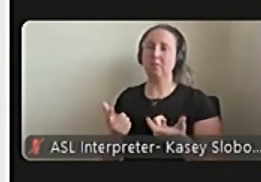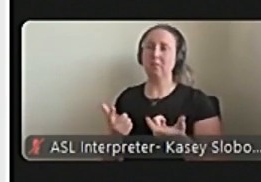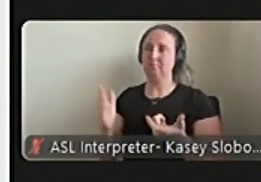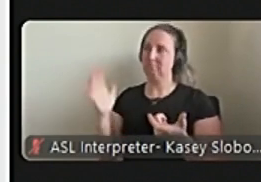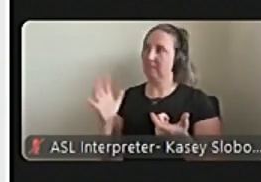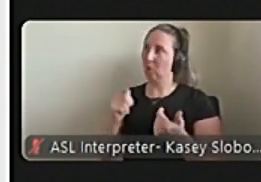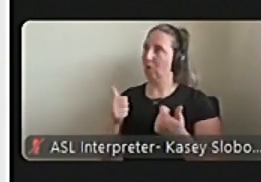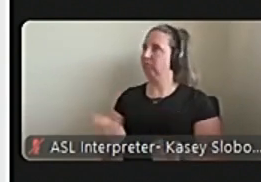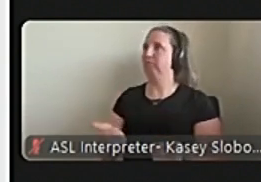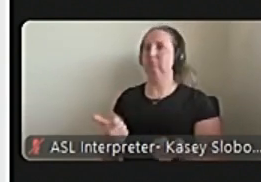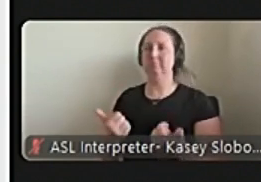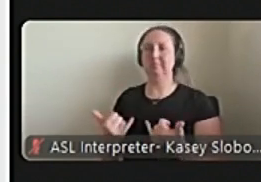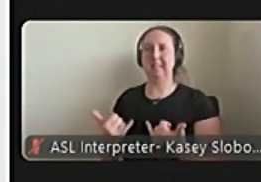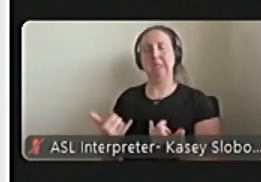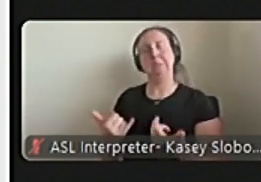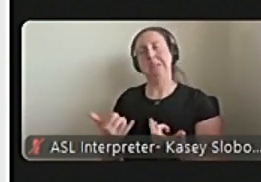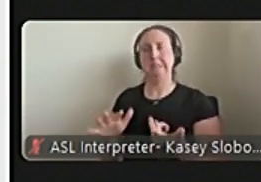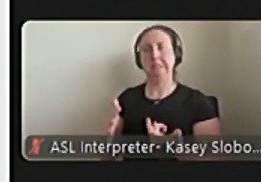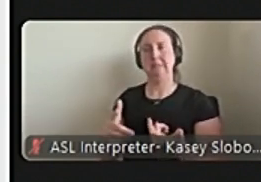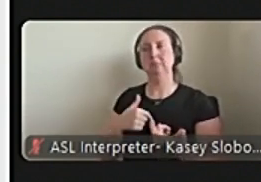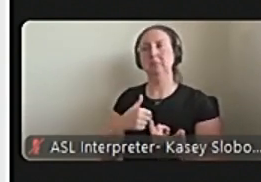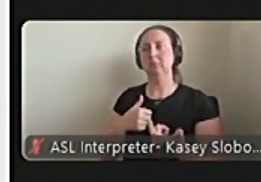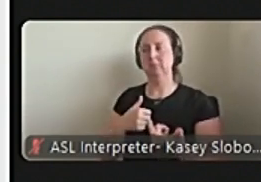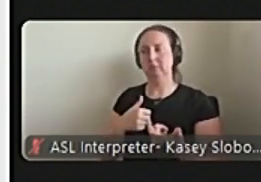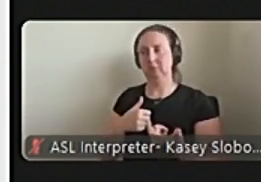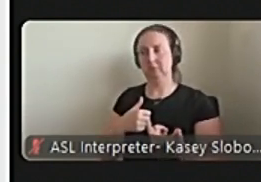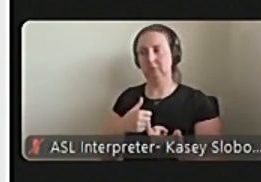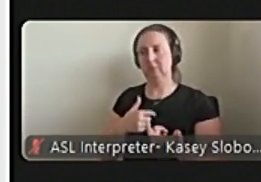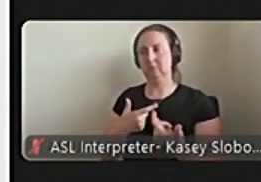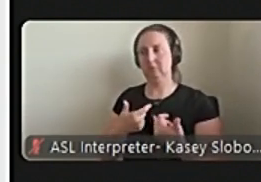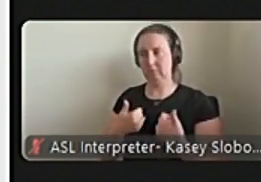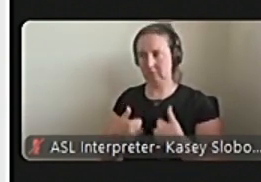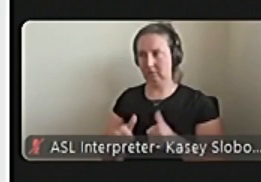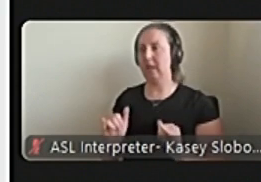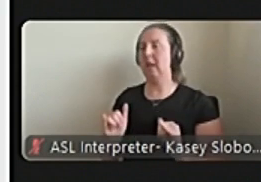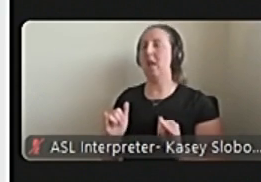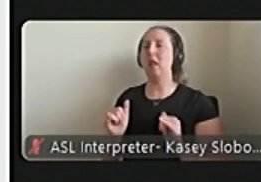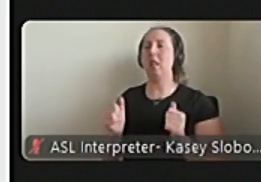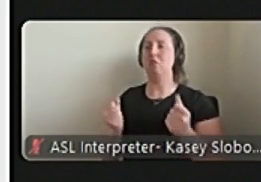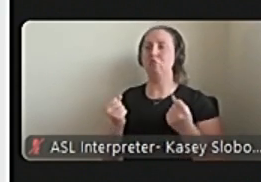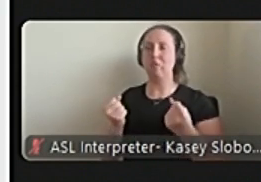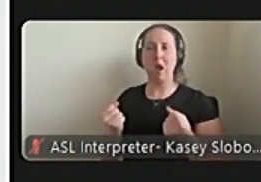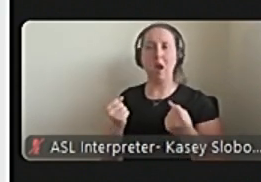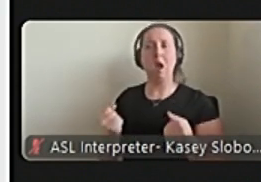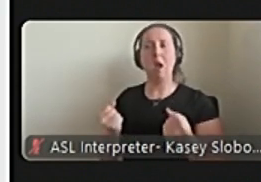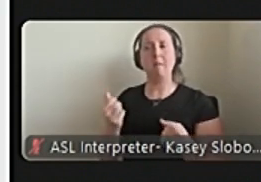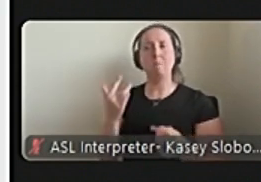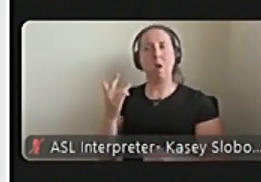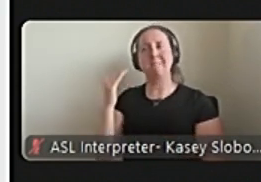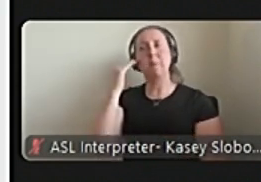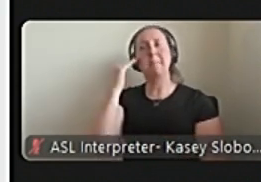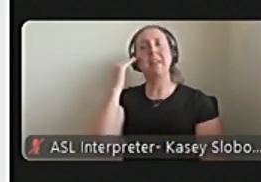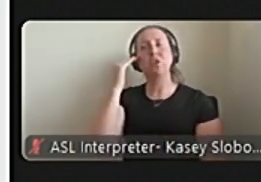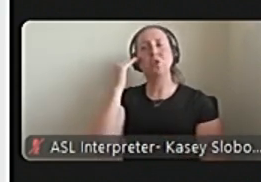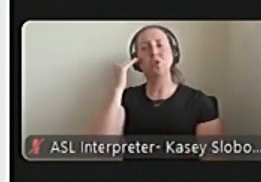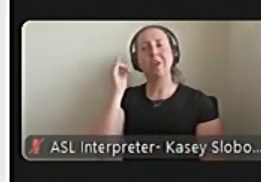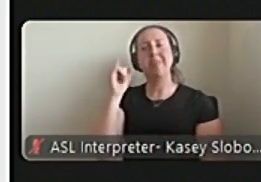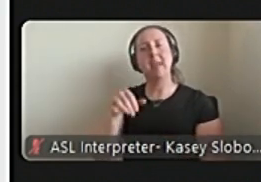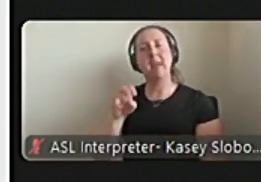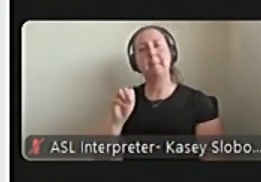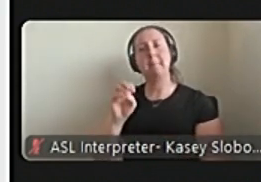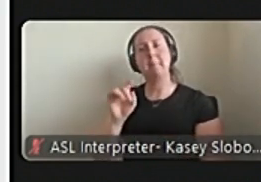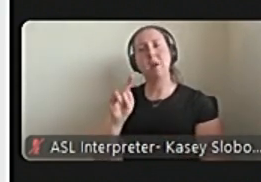hour. But some of them are still able to plot and plan and get to where they need to go because it's familiar. But this moderate stage might just see